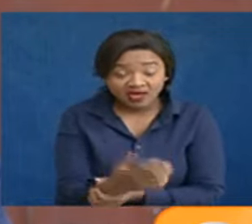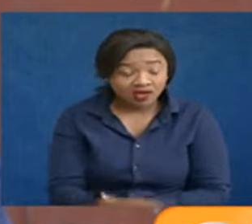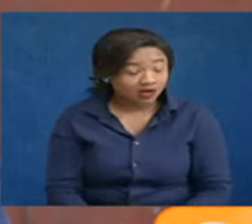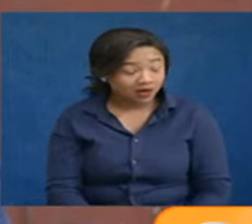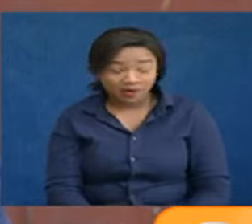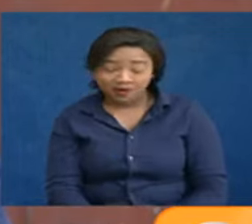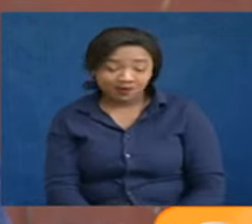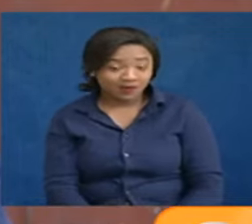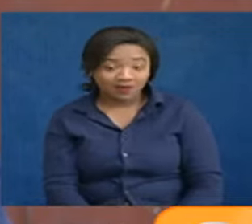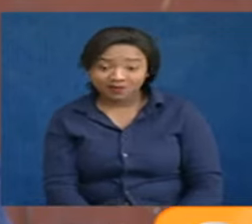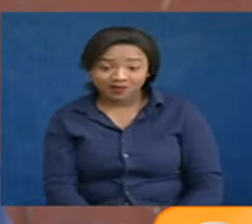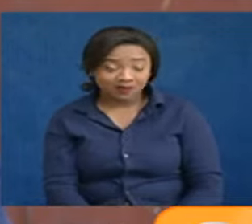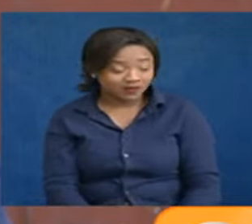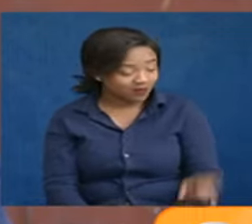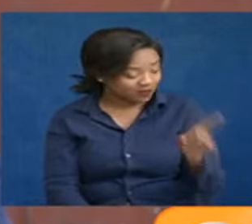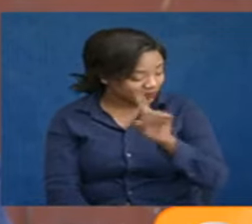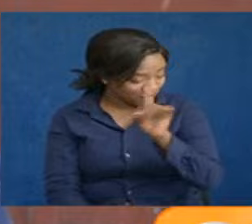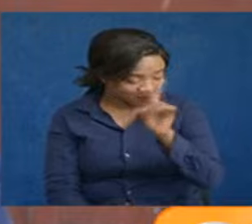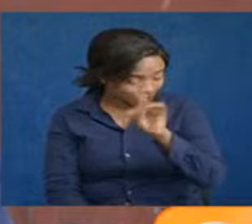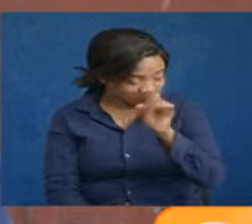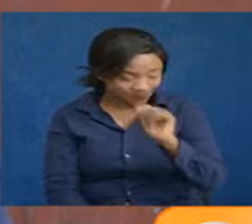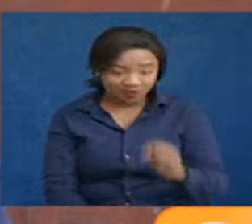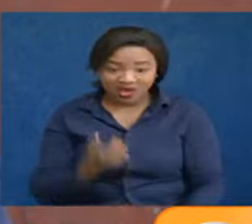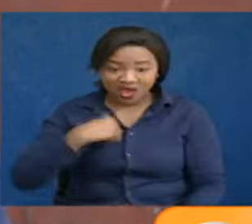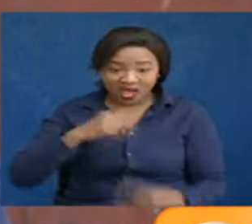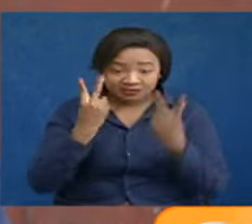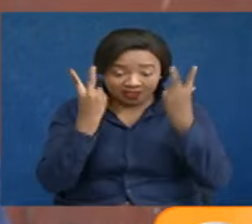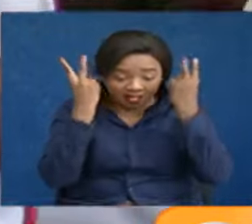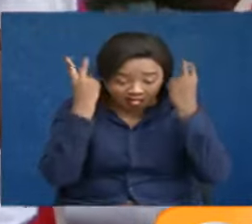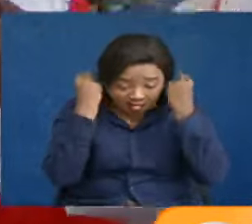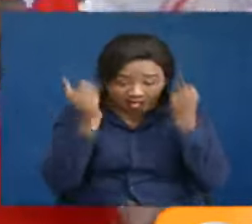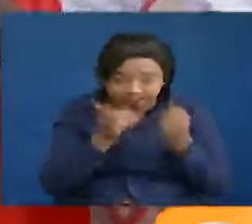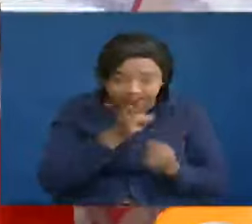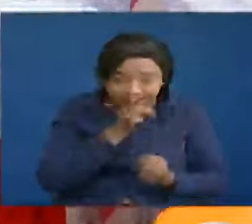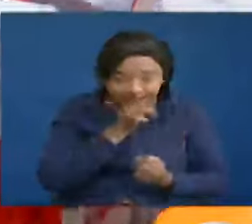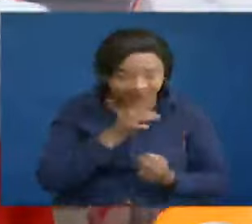We cannot and will never be cowed into silence.